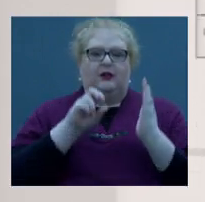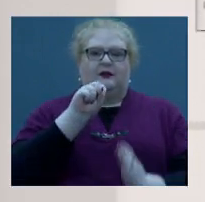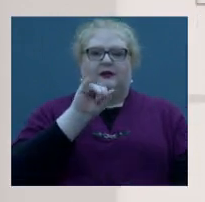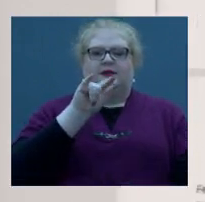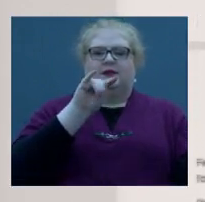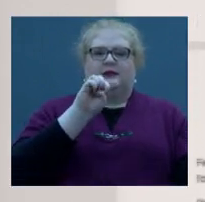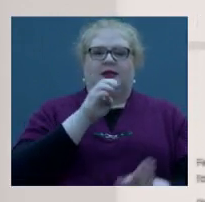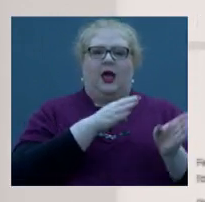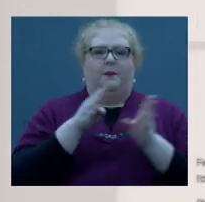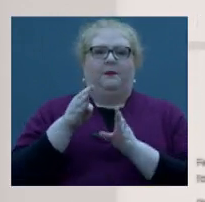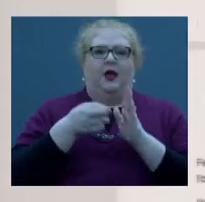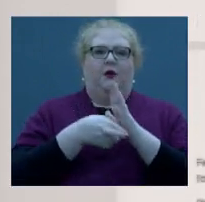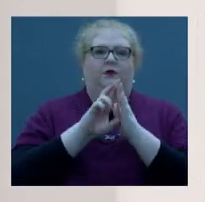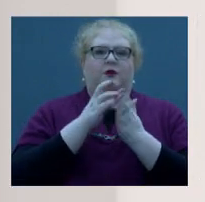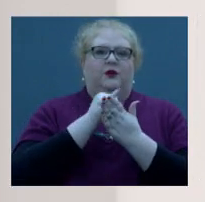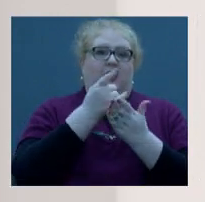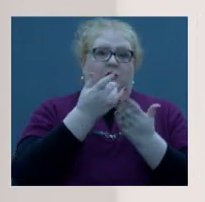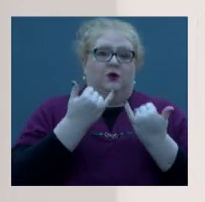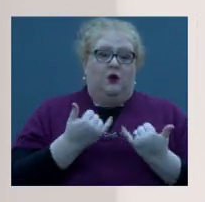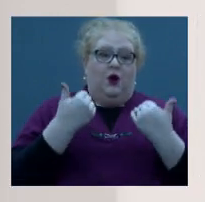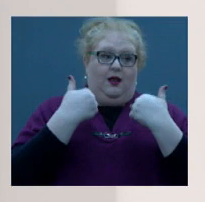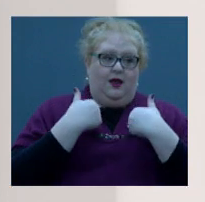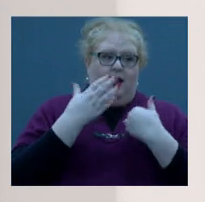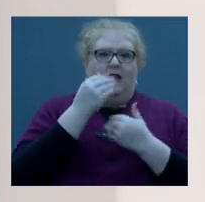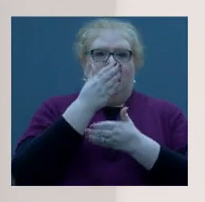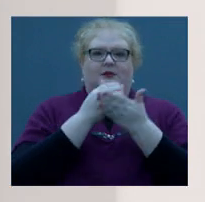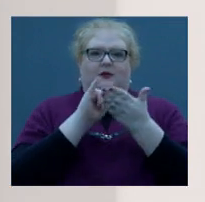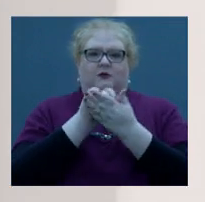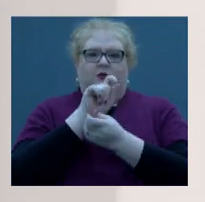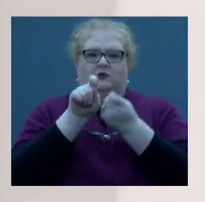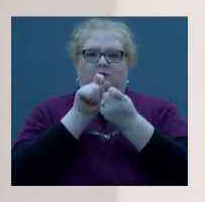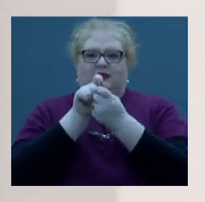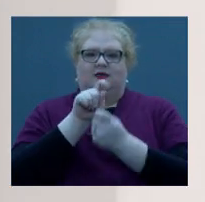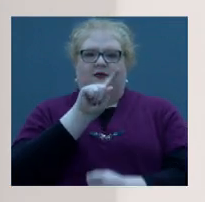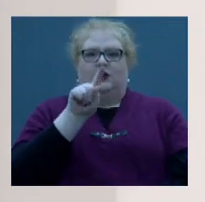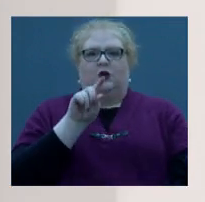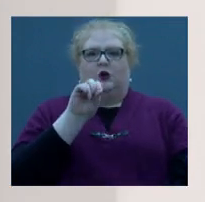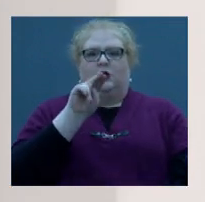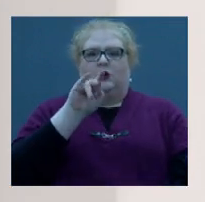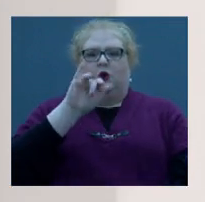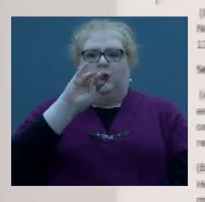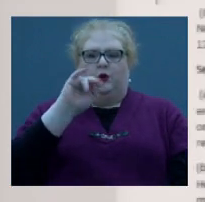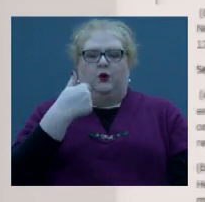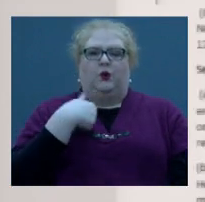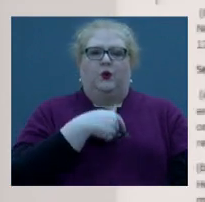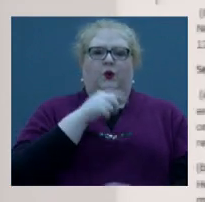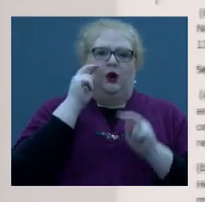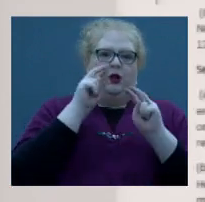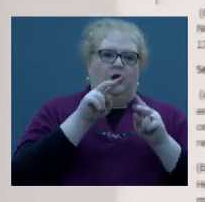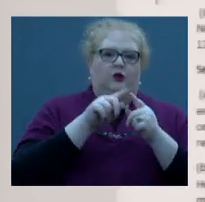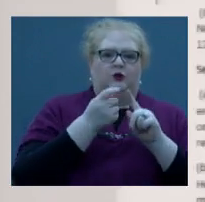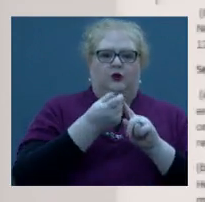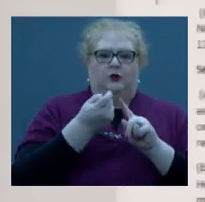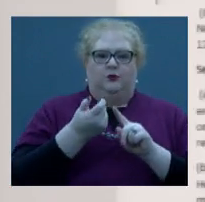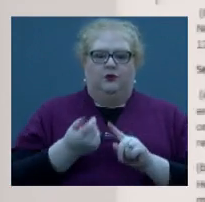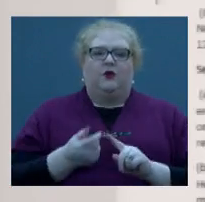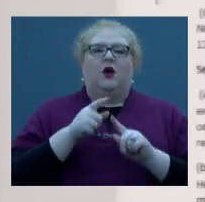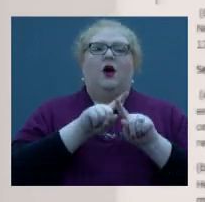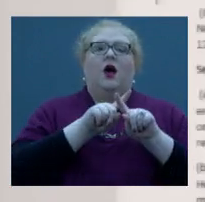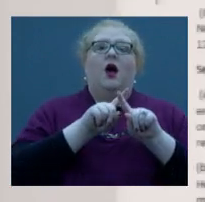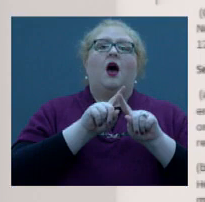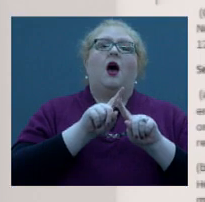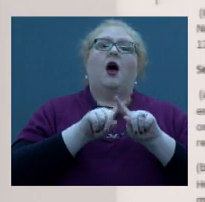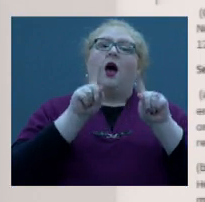review that y'all currently have in some of the specific zonings. We're looking to remove those unless there is variances